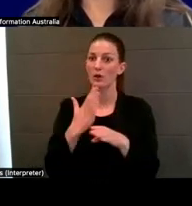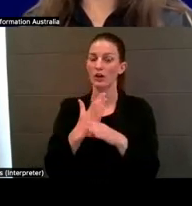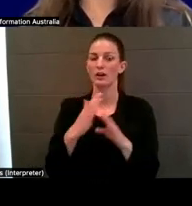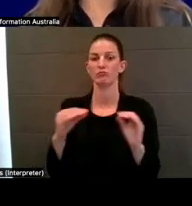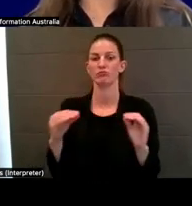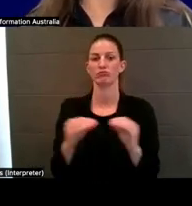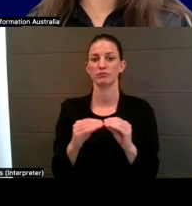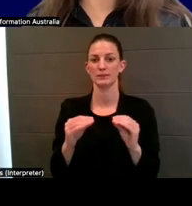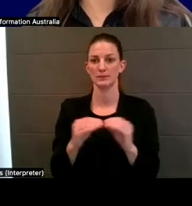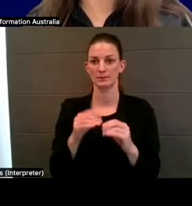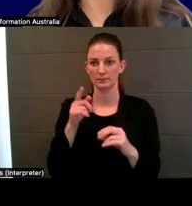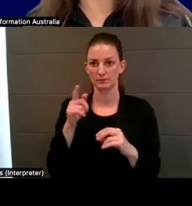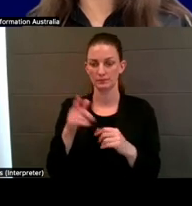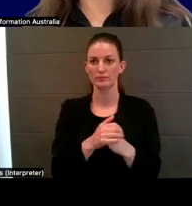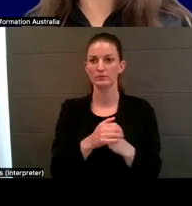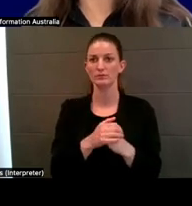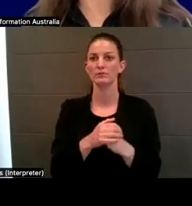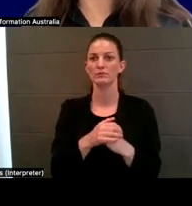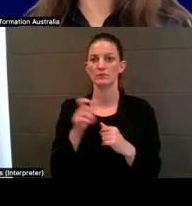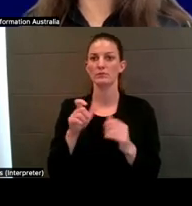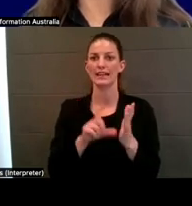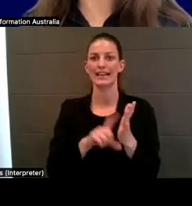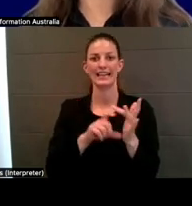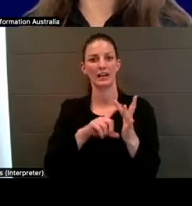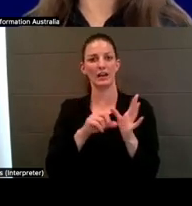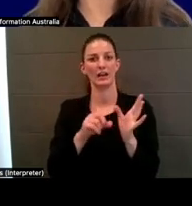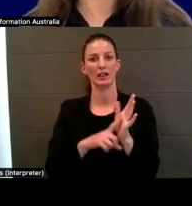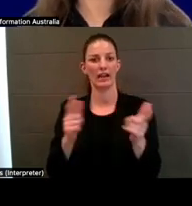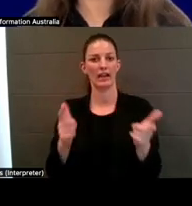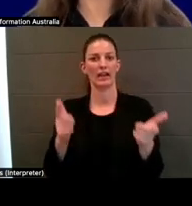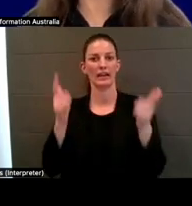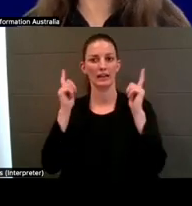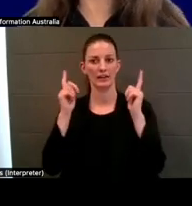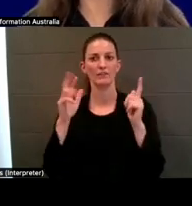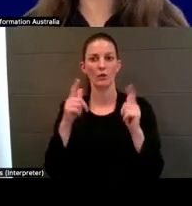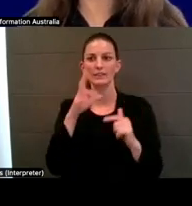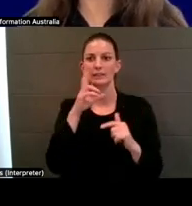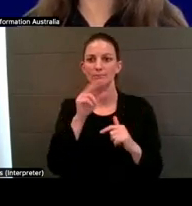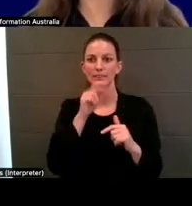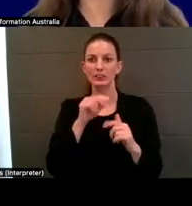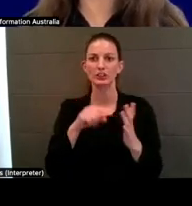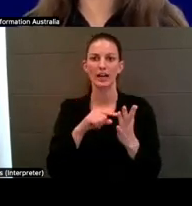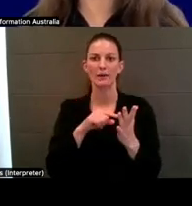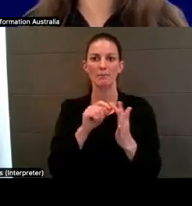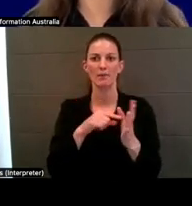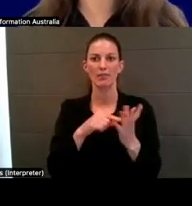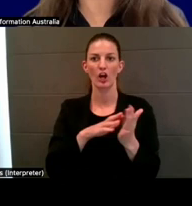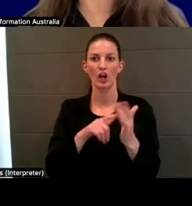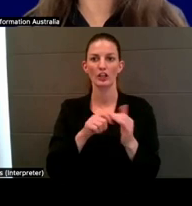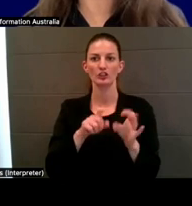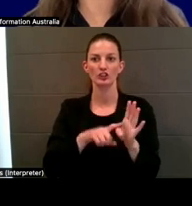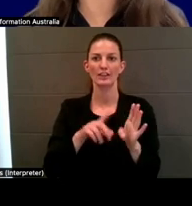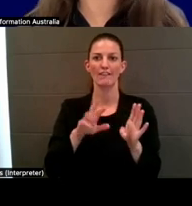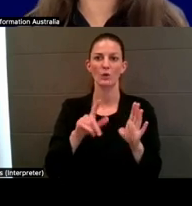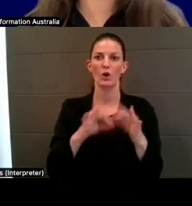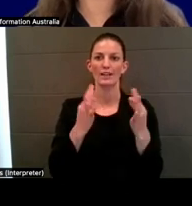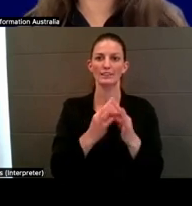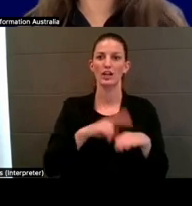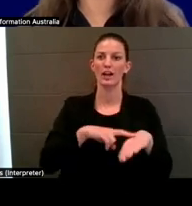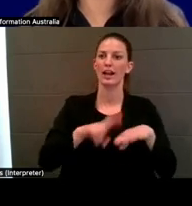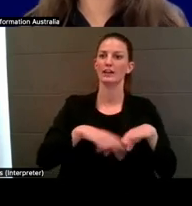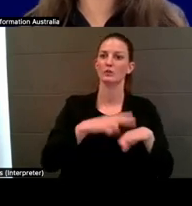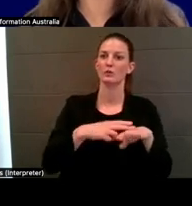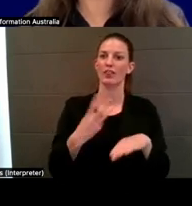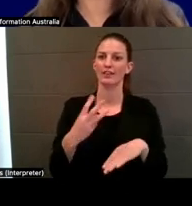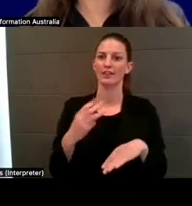She is the clinical lead for speech pathology for National 360 and is the owner and director of Feed